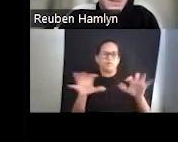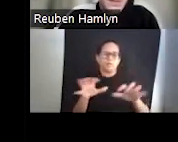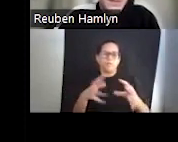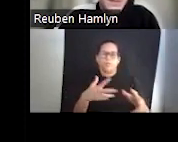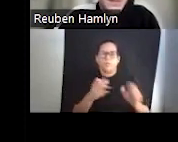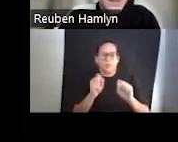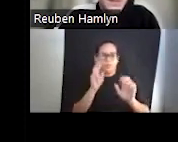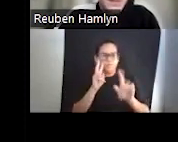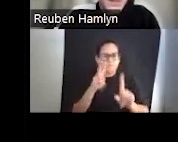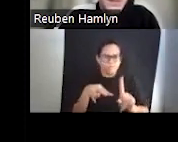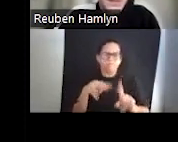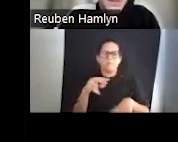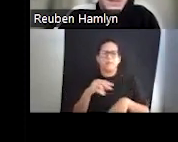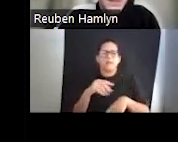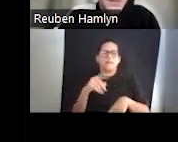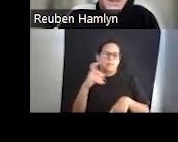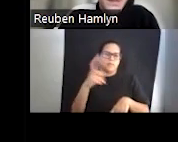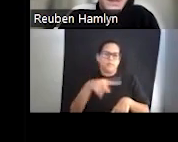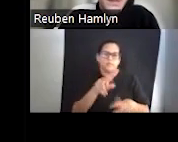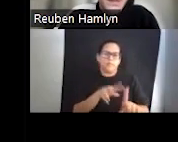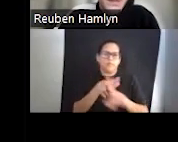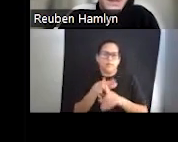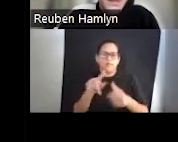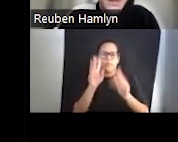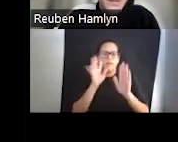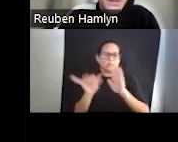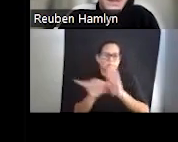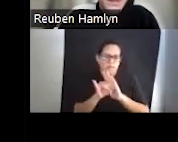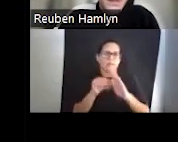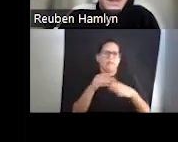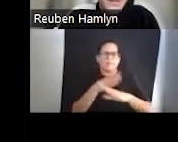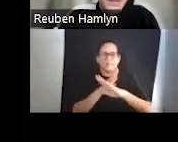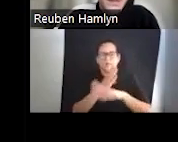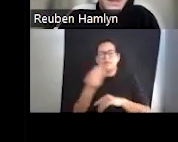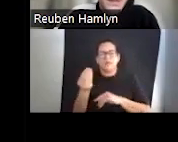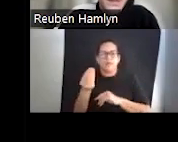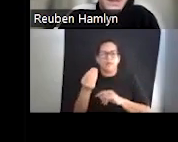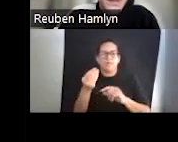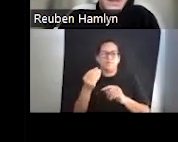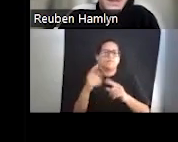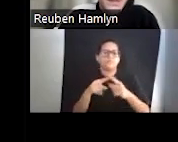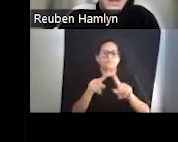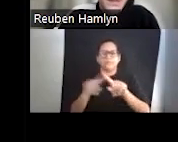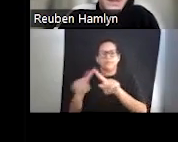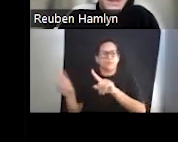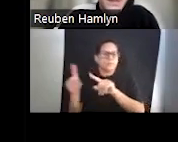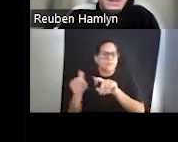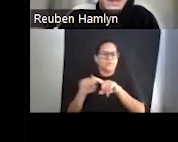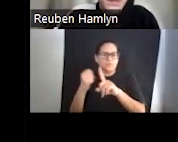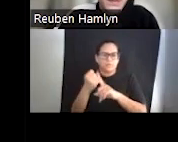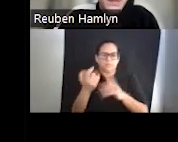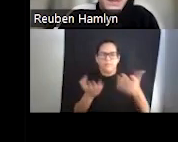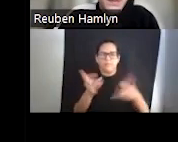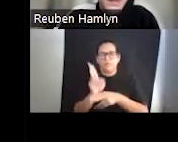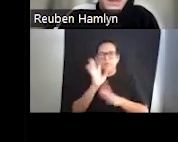quick glance over it because it also applies to identity protection and to adjacent situations that if you're probably